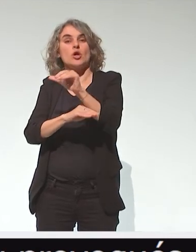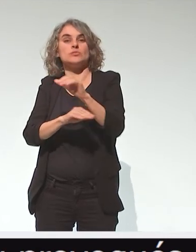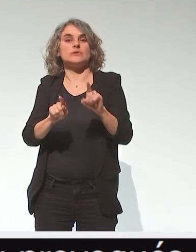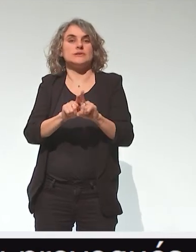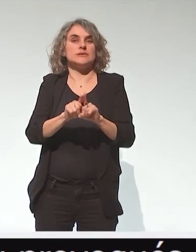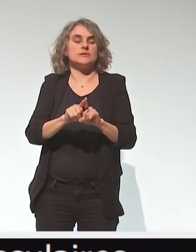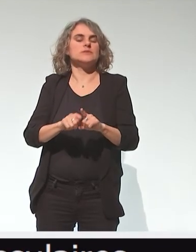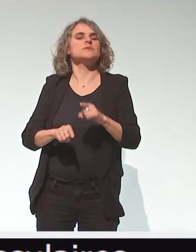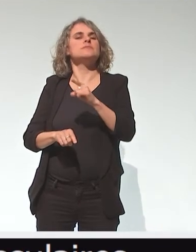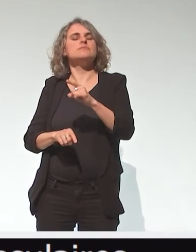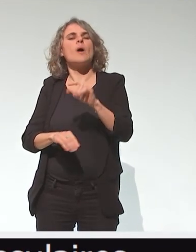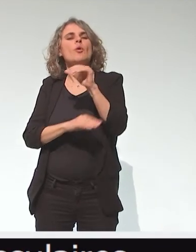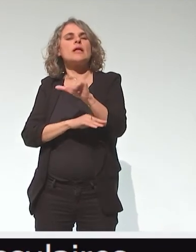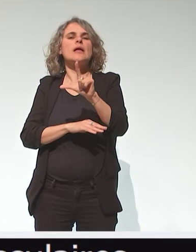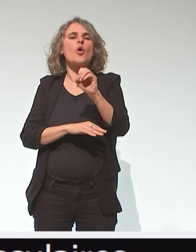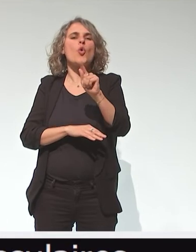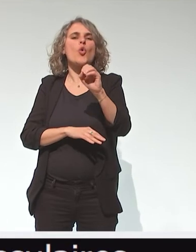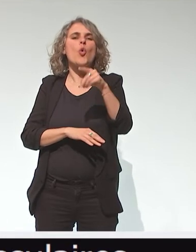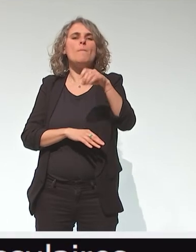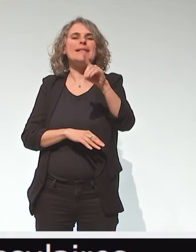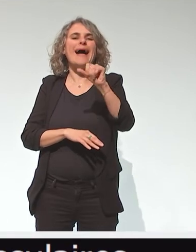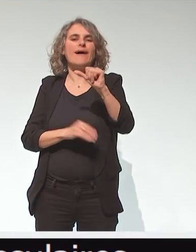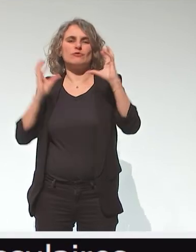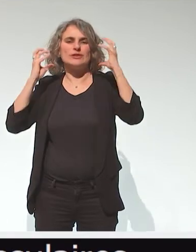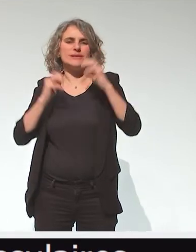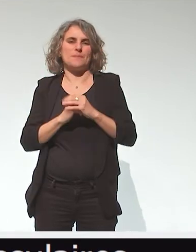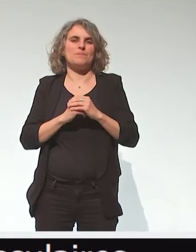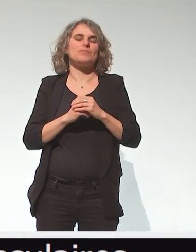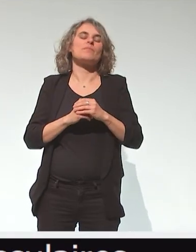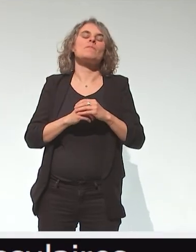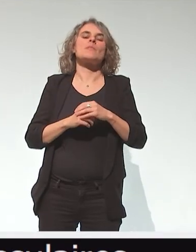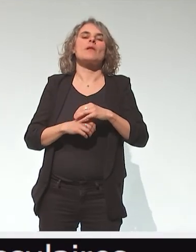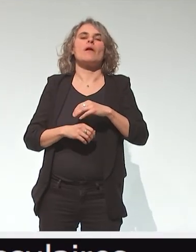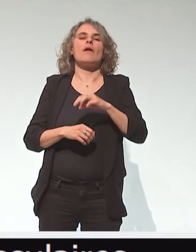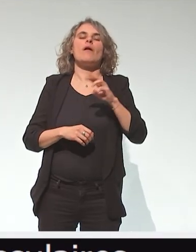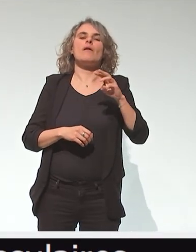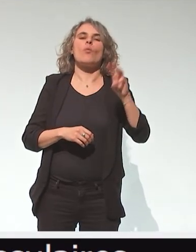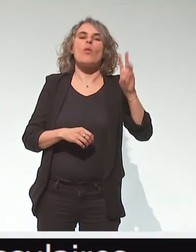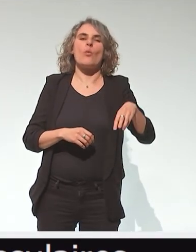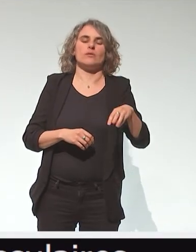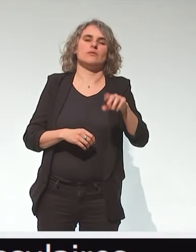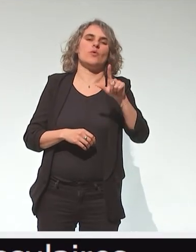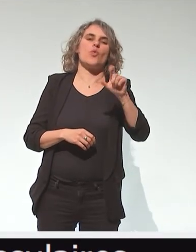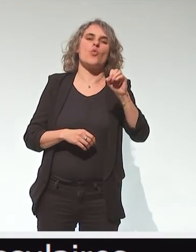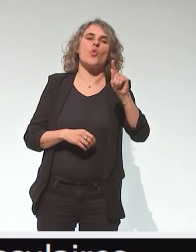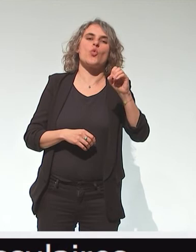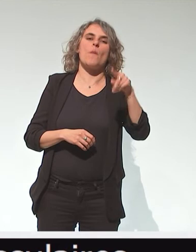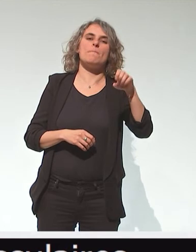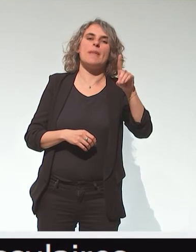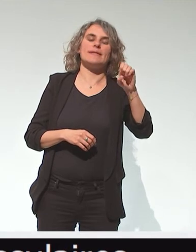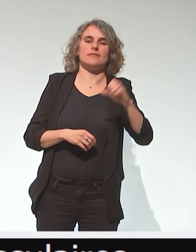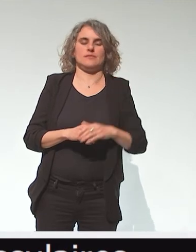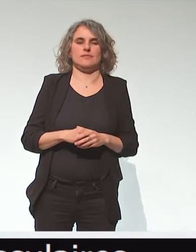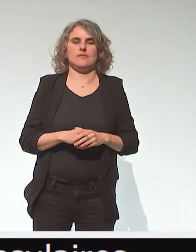and I had speech therapy in Poland. Logopeda, as it's termed in Polish, logopede